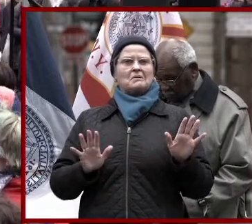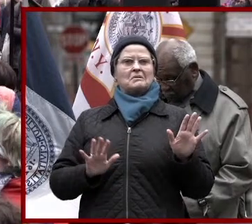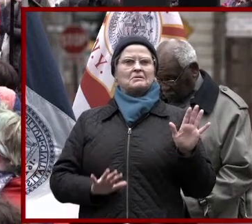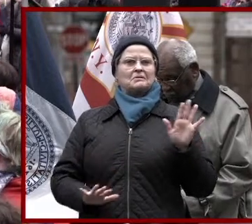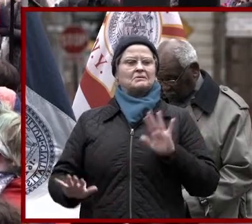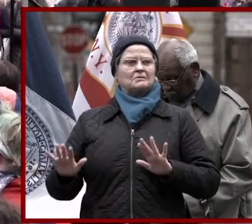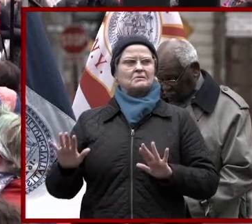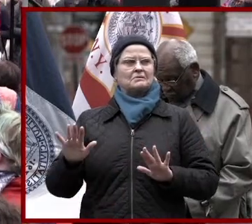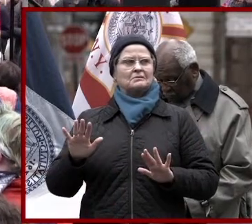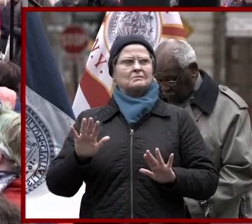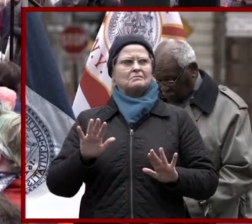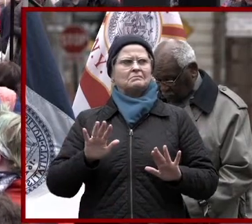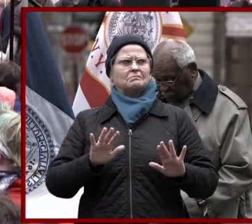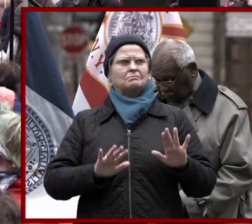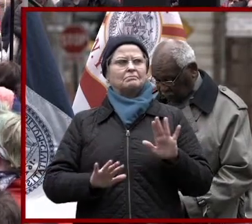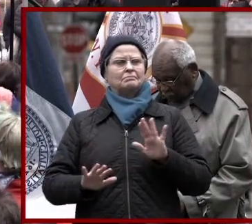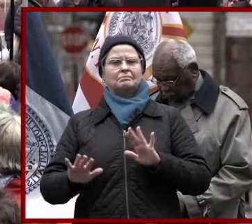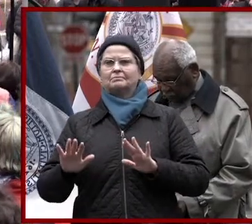once